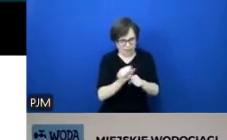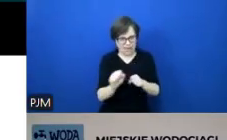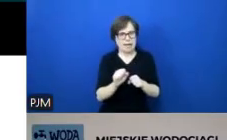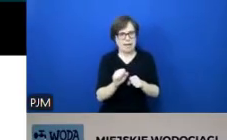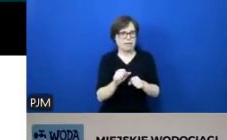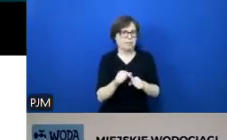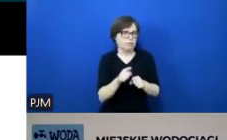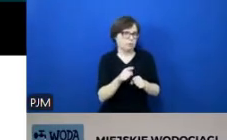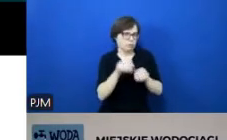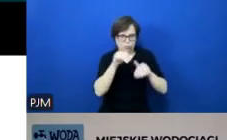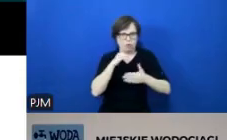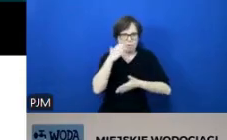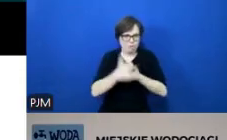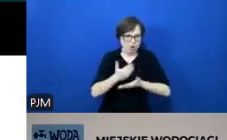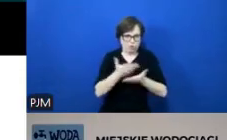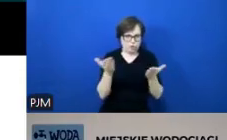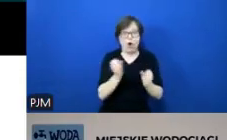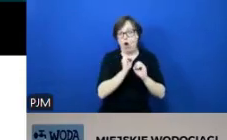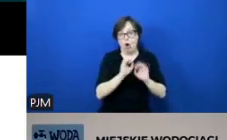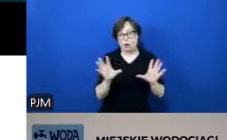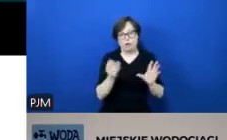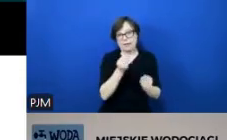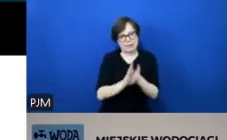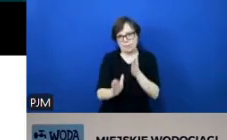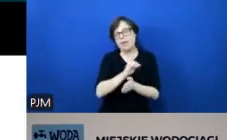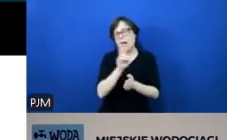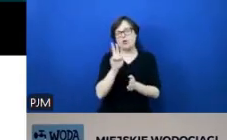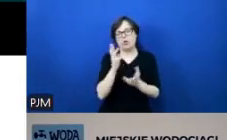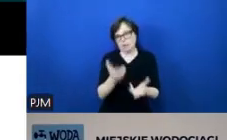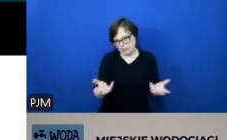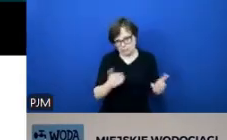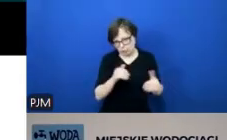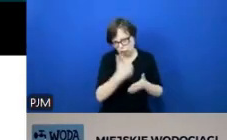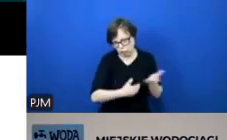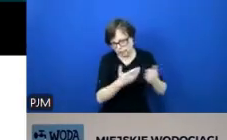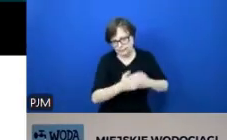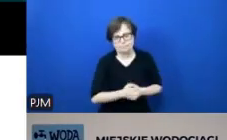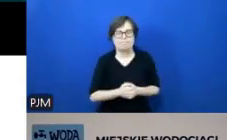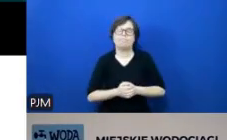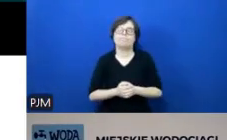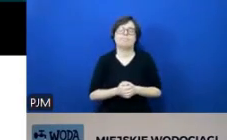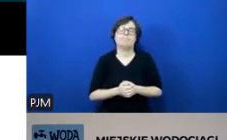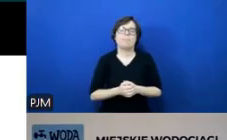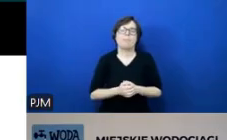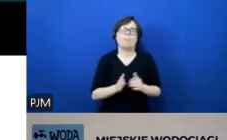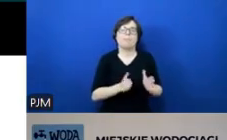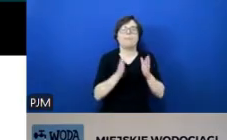practice in our standards, so that we can use this water for free by anybody who's interested.